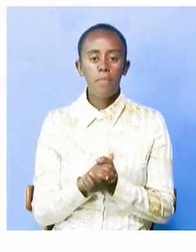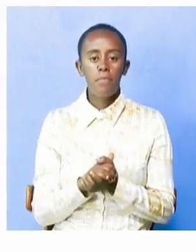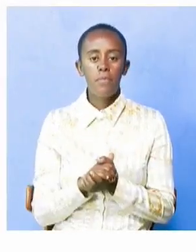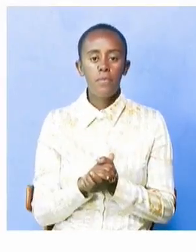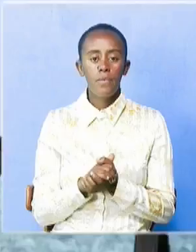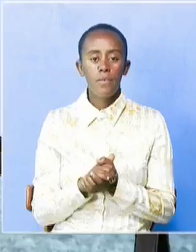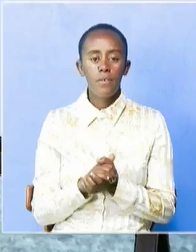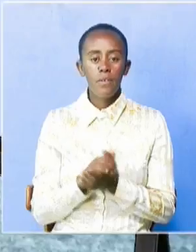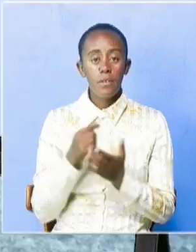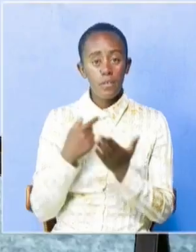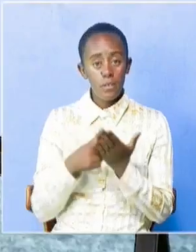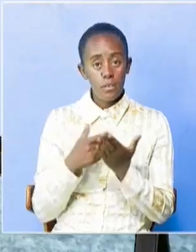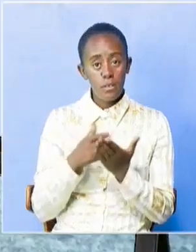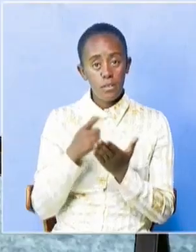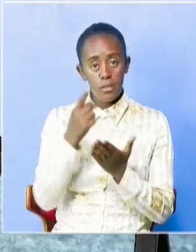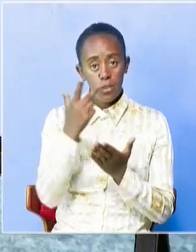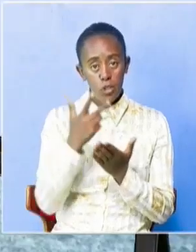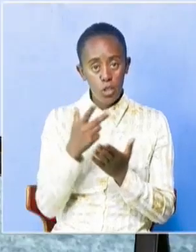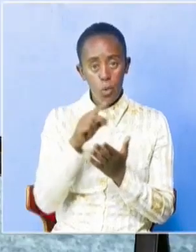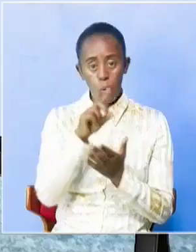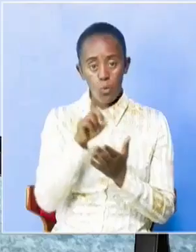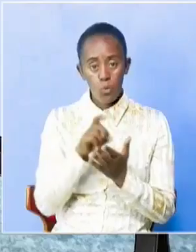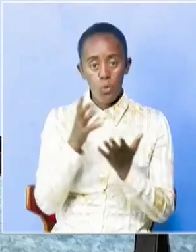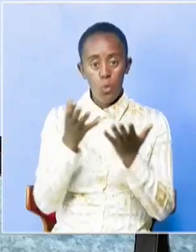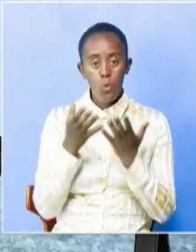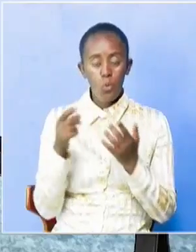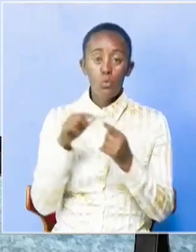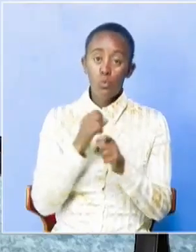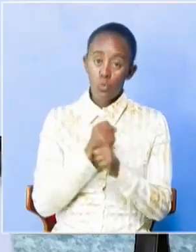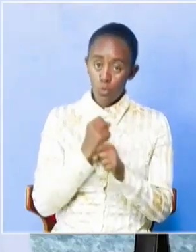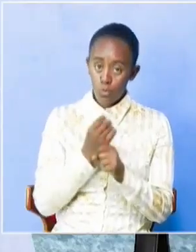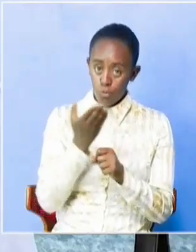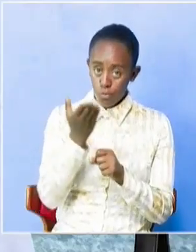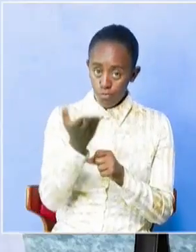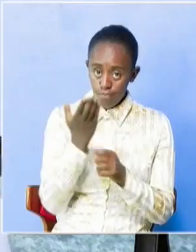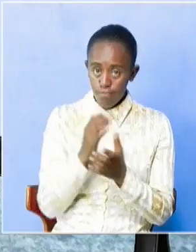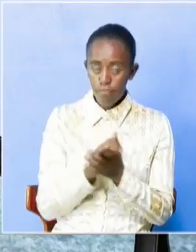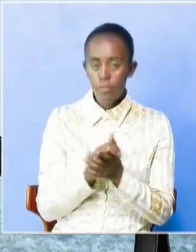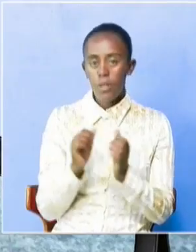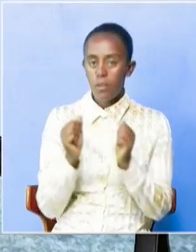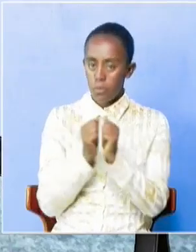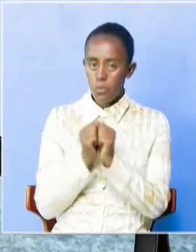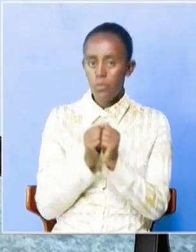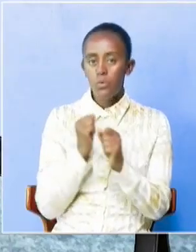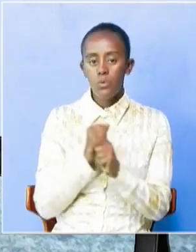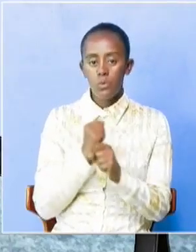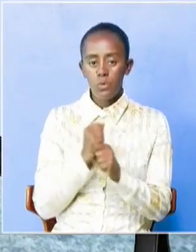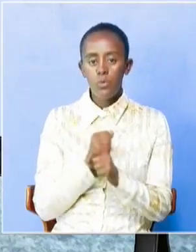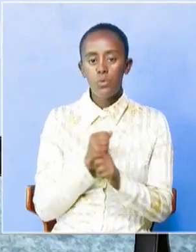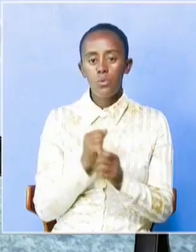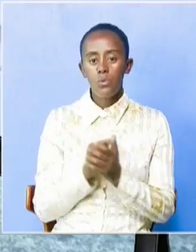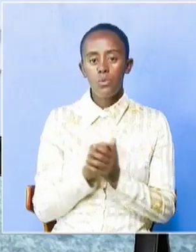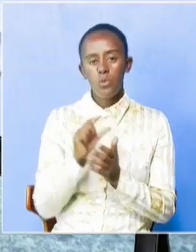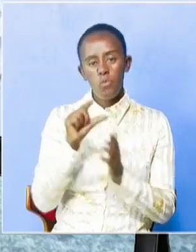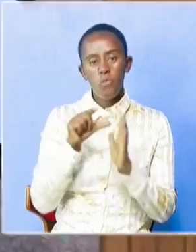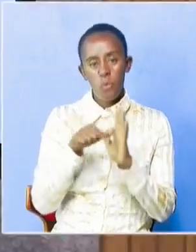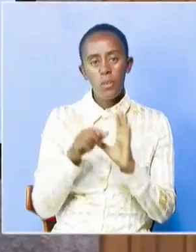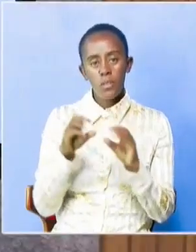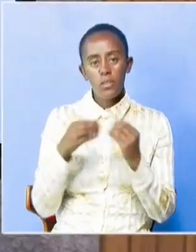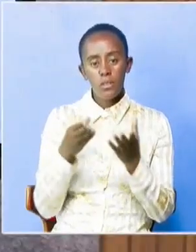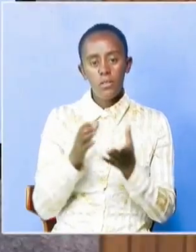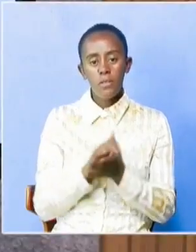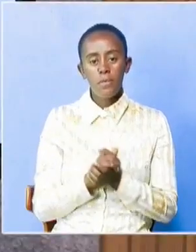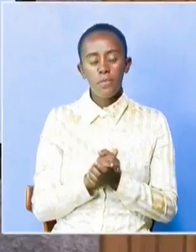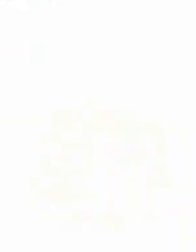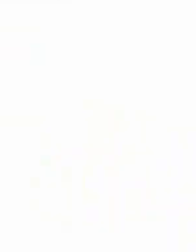Okay, so these are 3 questions I want you to do, and then we'll do it together, and I'll give you a few minutes to finish